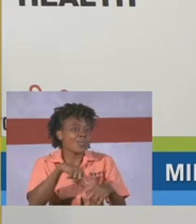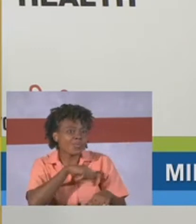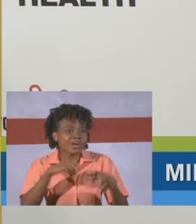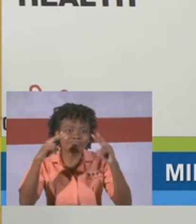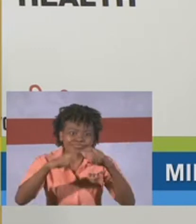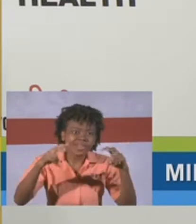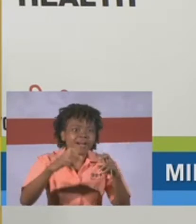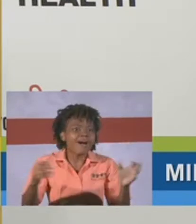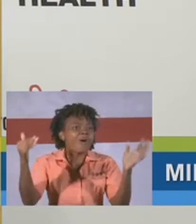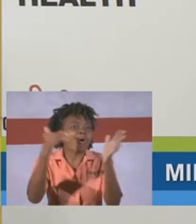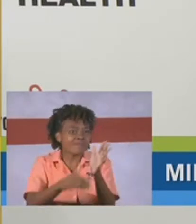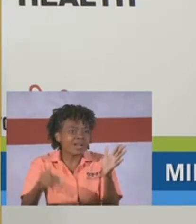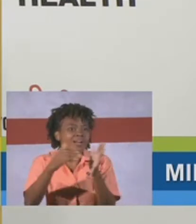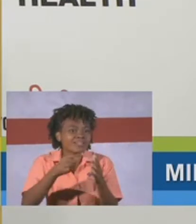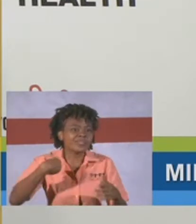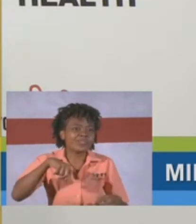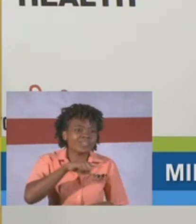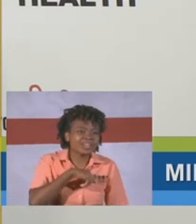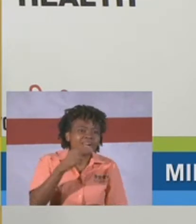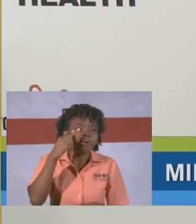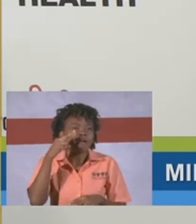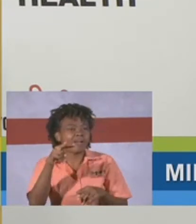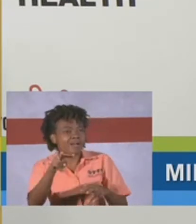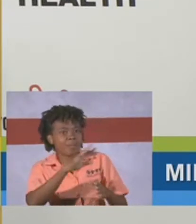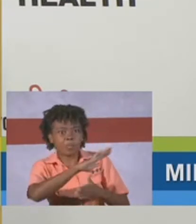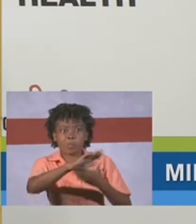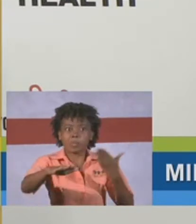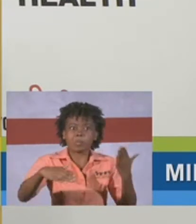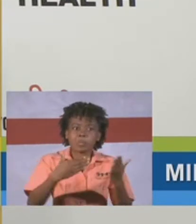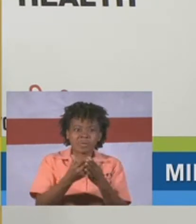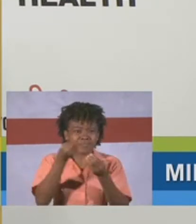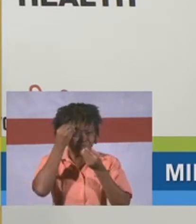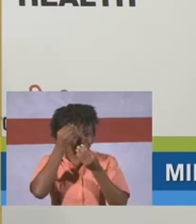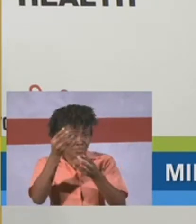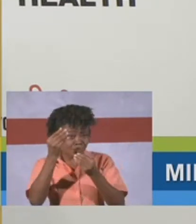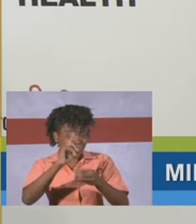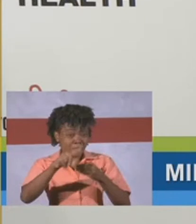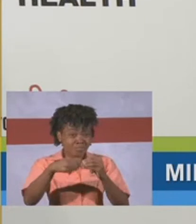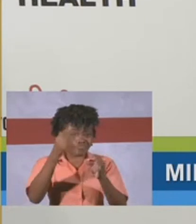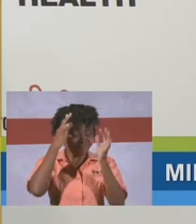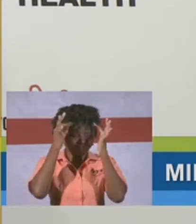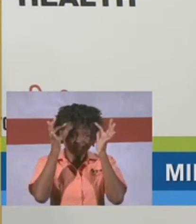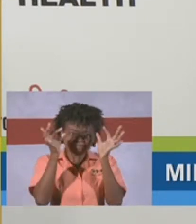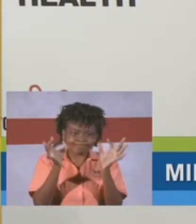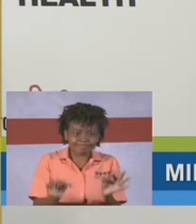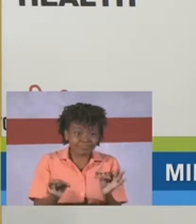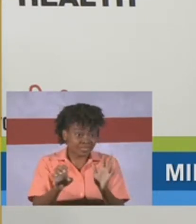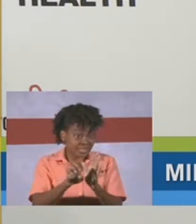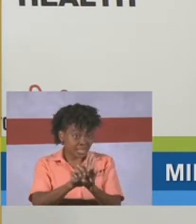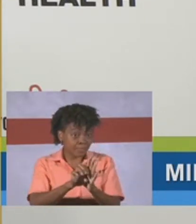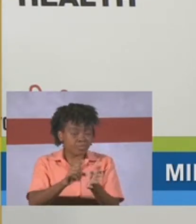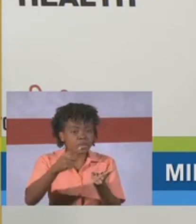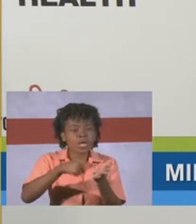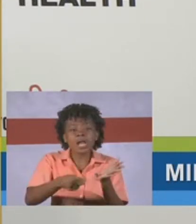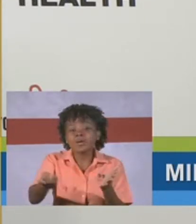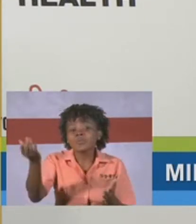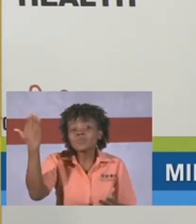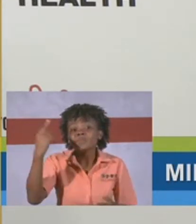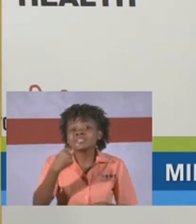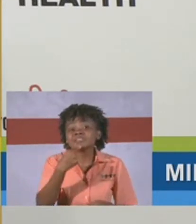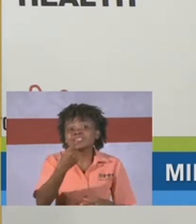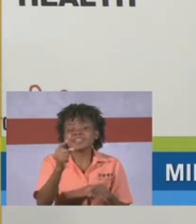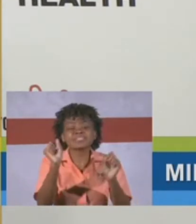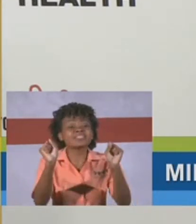data available, and we make decisions. As last week, we made a decision to allow the